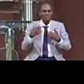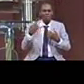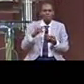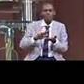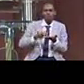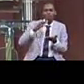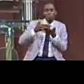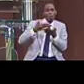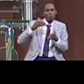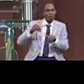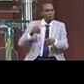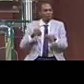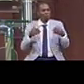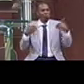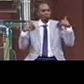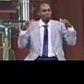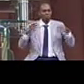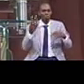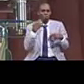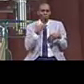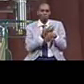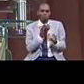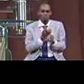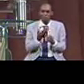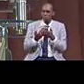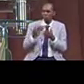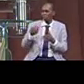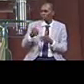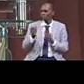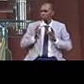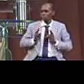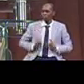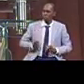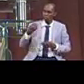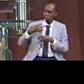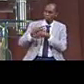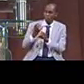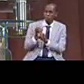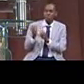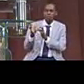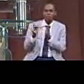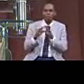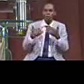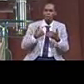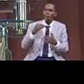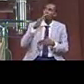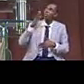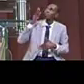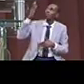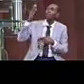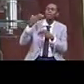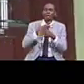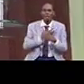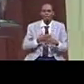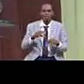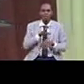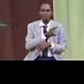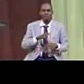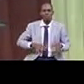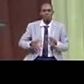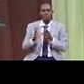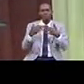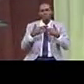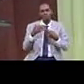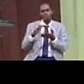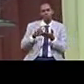was created, before any man was created, Jesus had been. And he had this glory with God the Father in heaven.